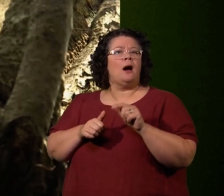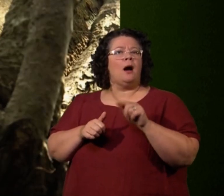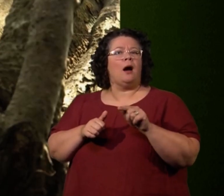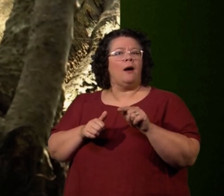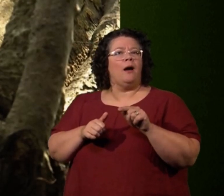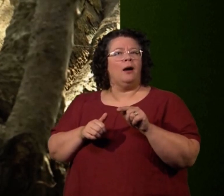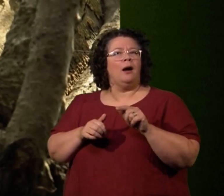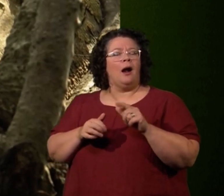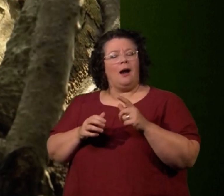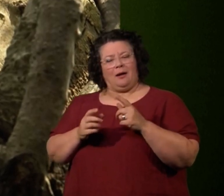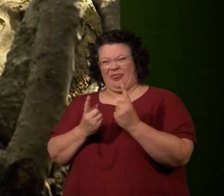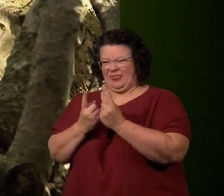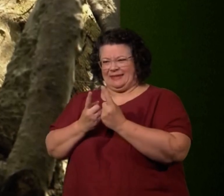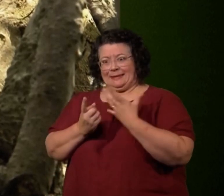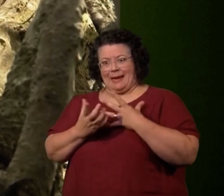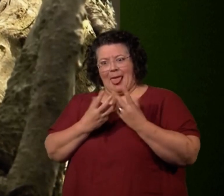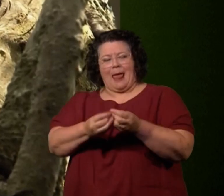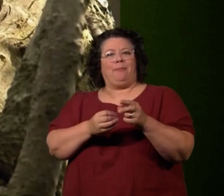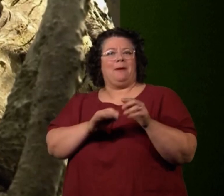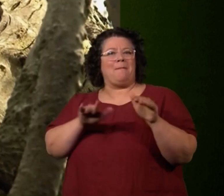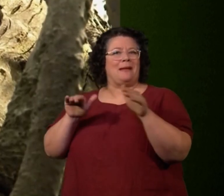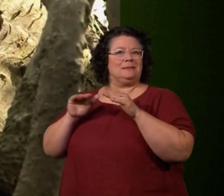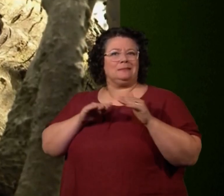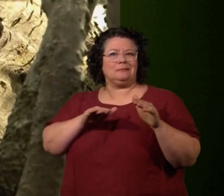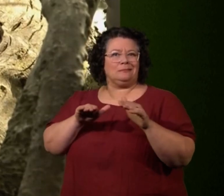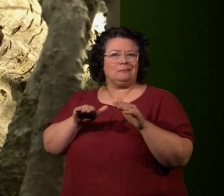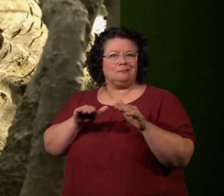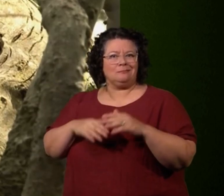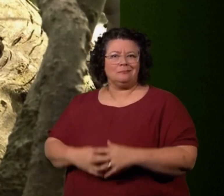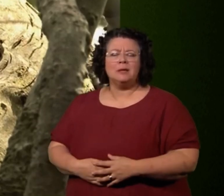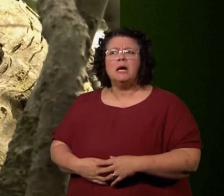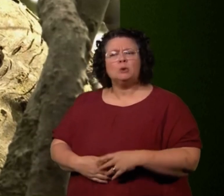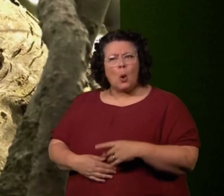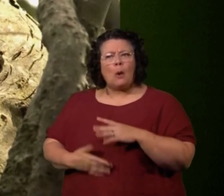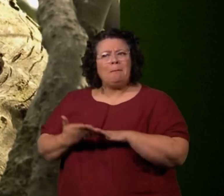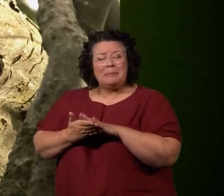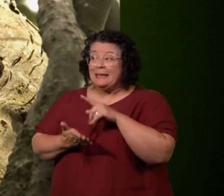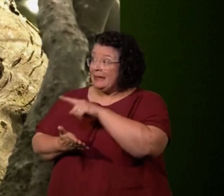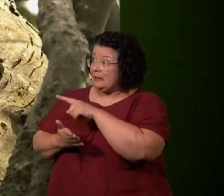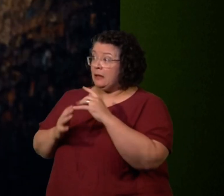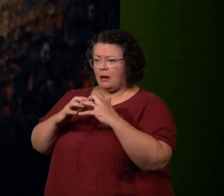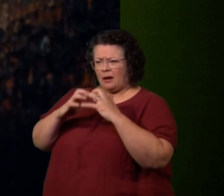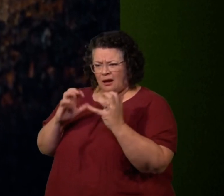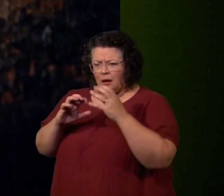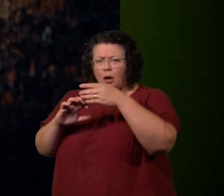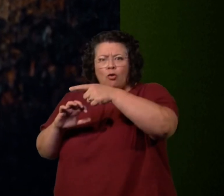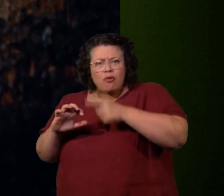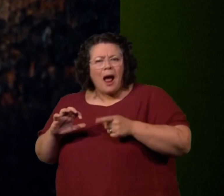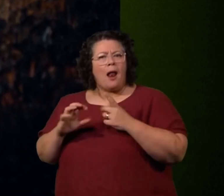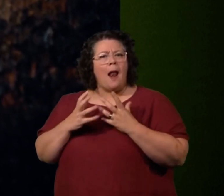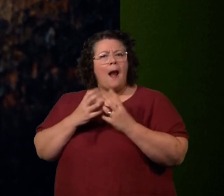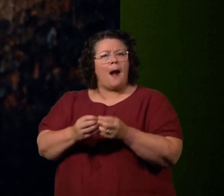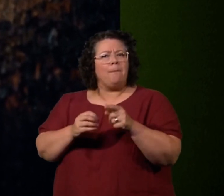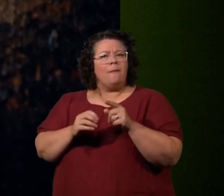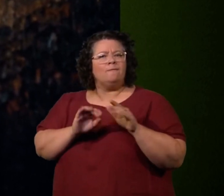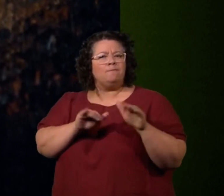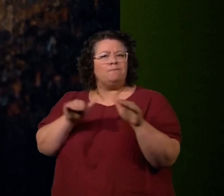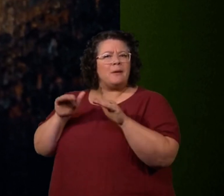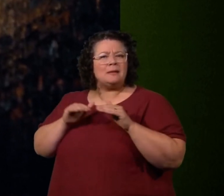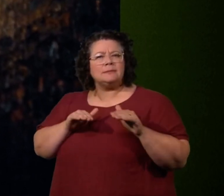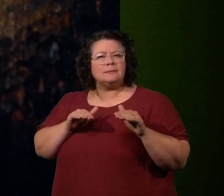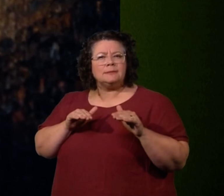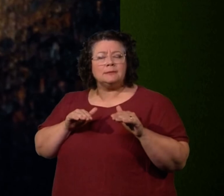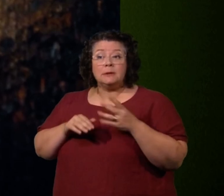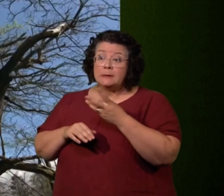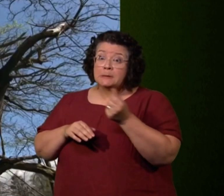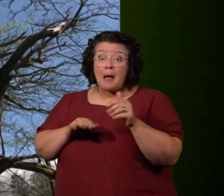features. These unique formations in trees are so important for bats. Some of our rarest